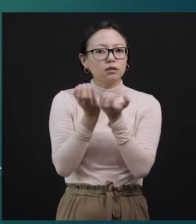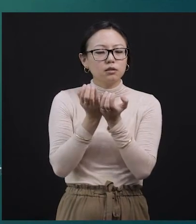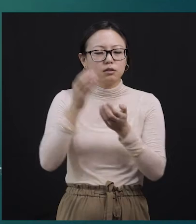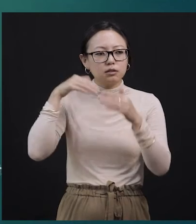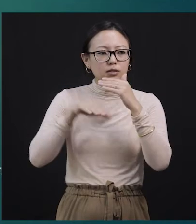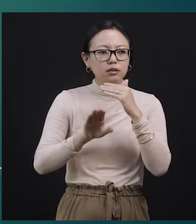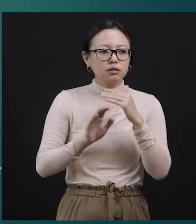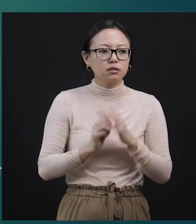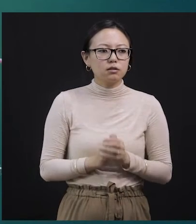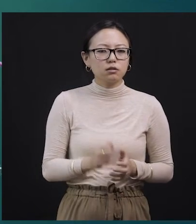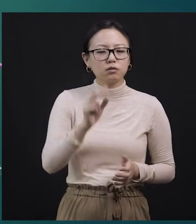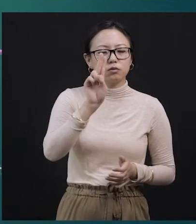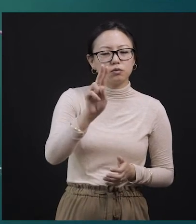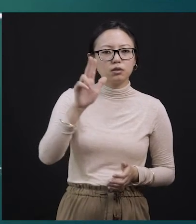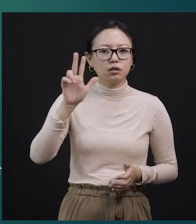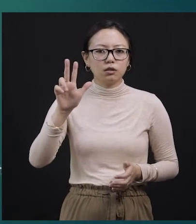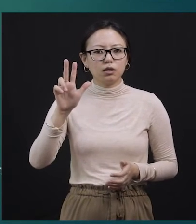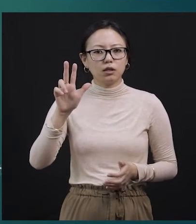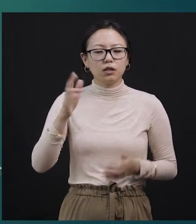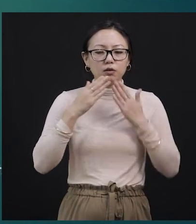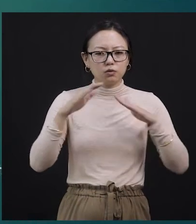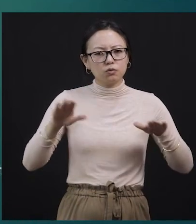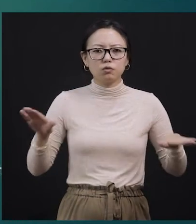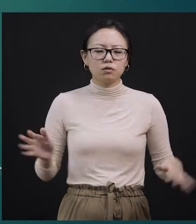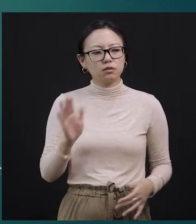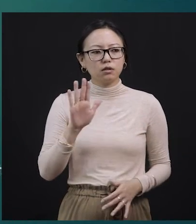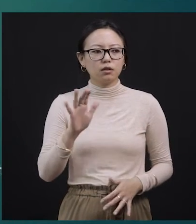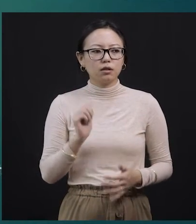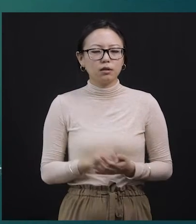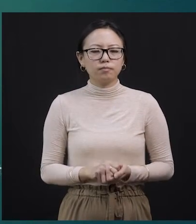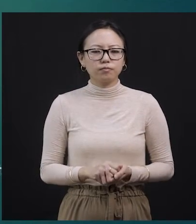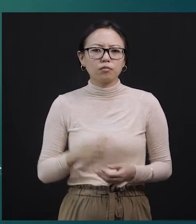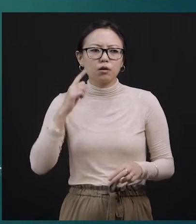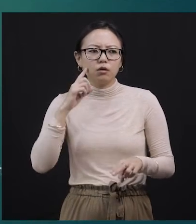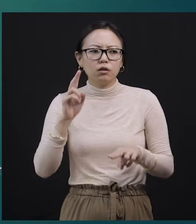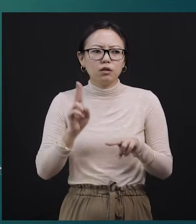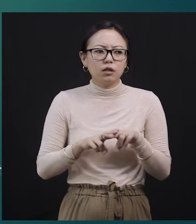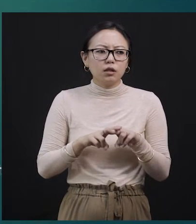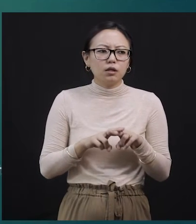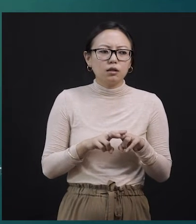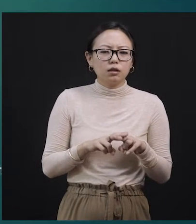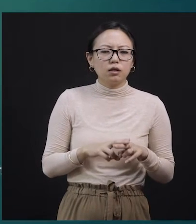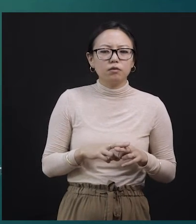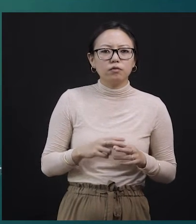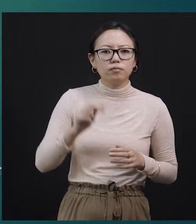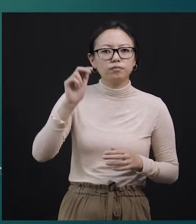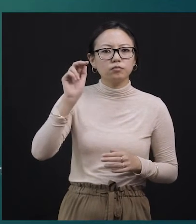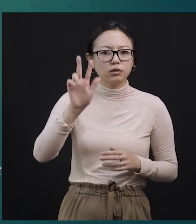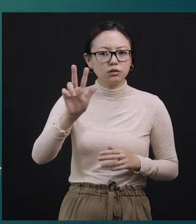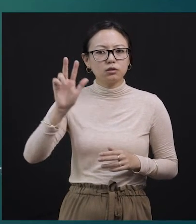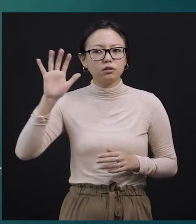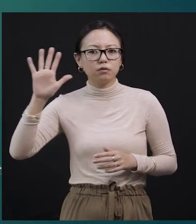each student will receive? Now, when Abu will distribute 85 number of sweets